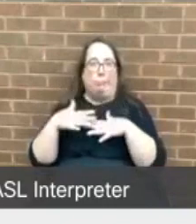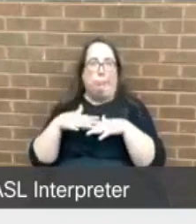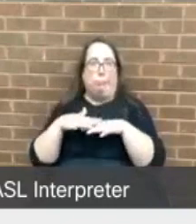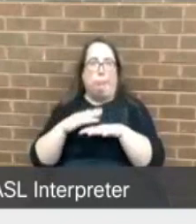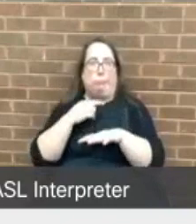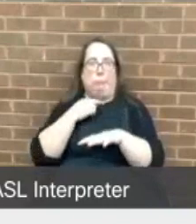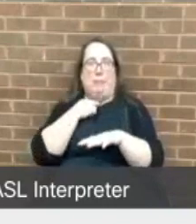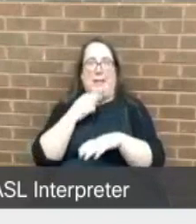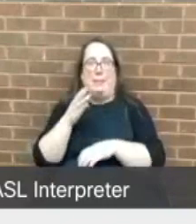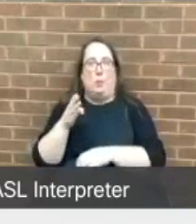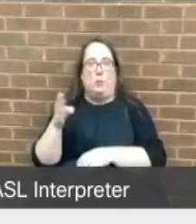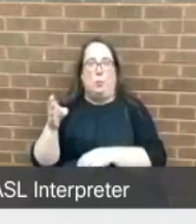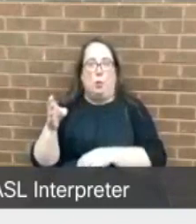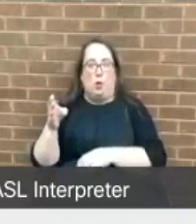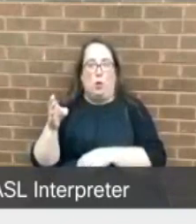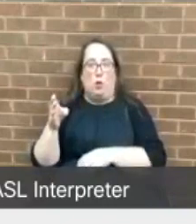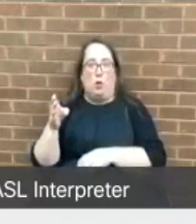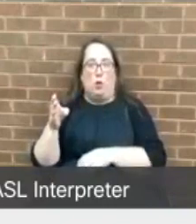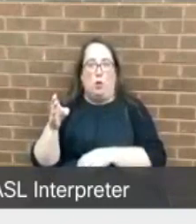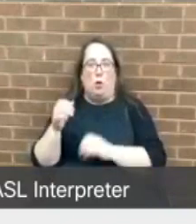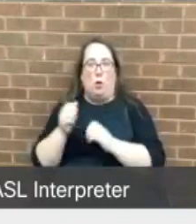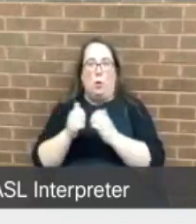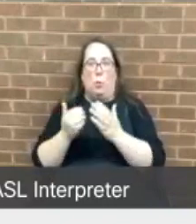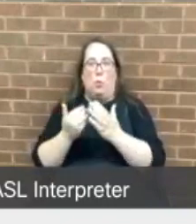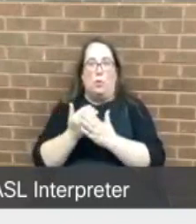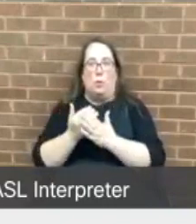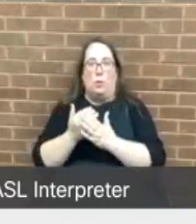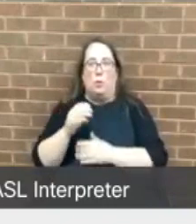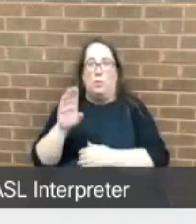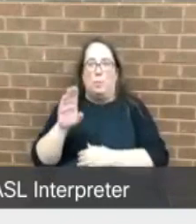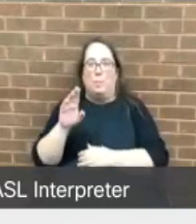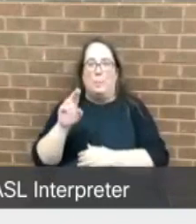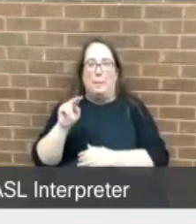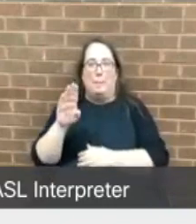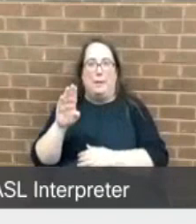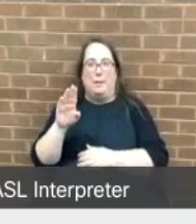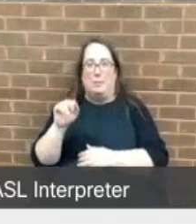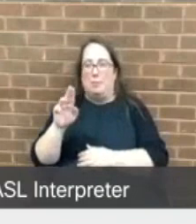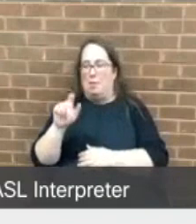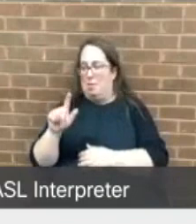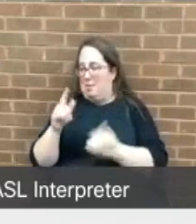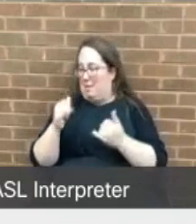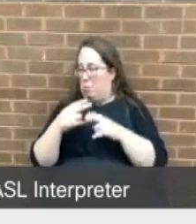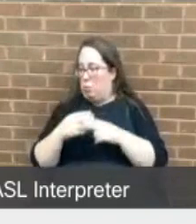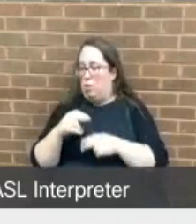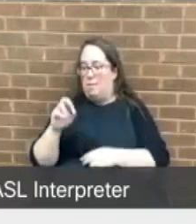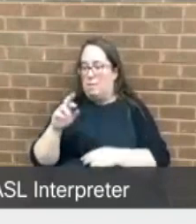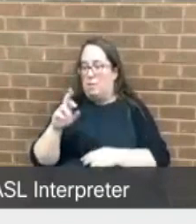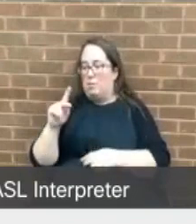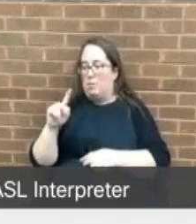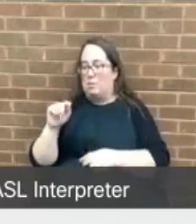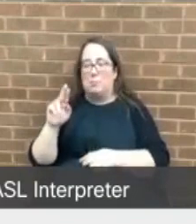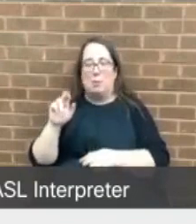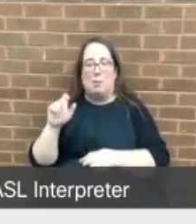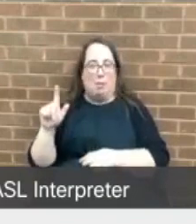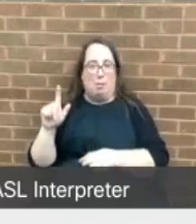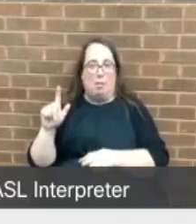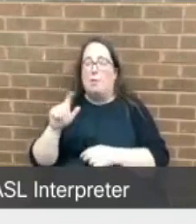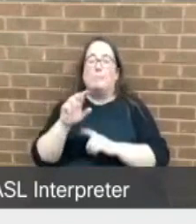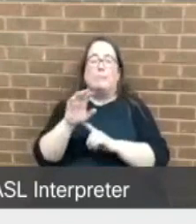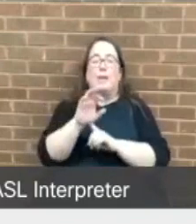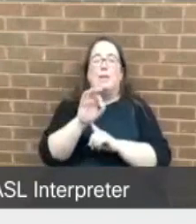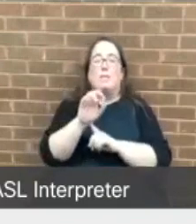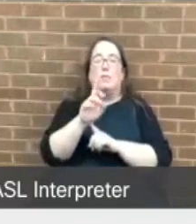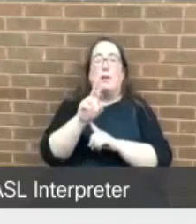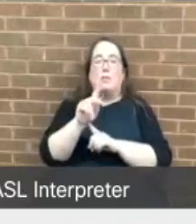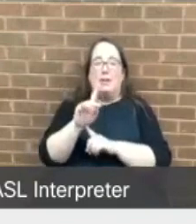need at the Baltimore with our new BMP tunnel, recently renamed the Frederick Douglass Tunnel. We are still facing